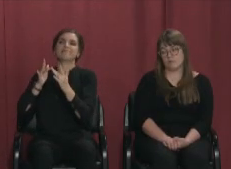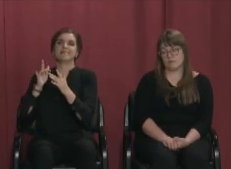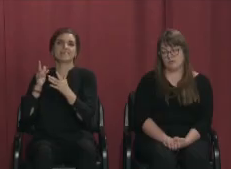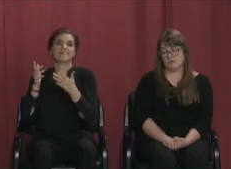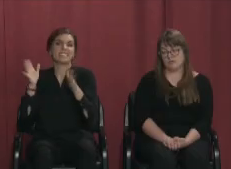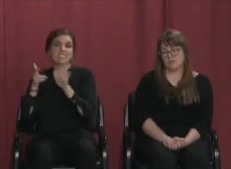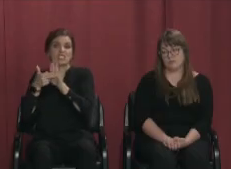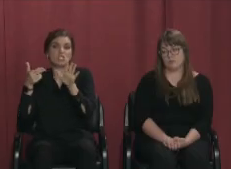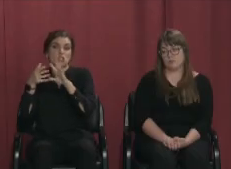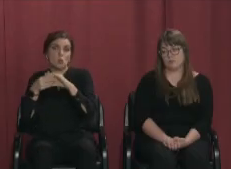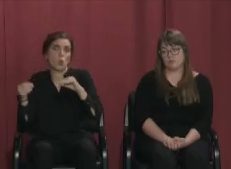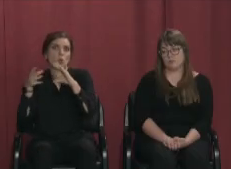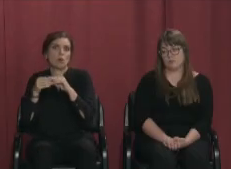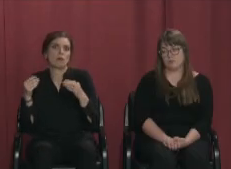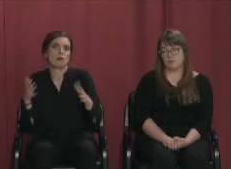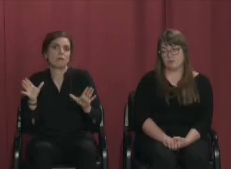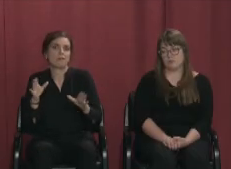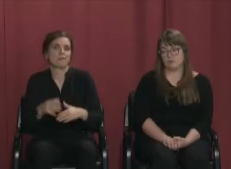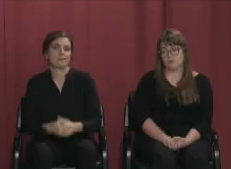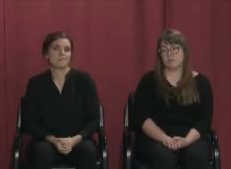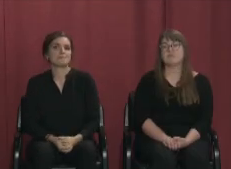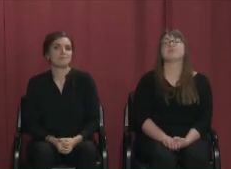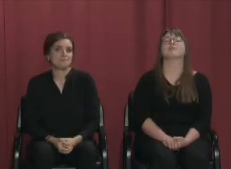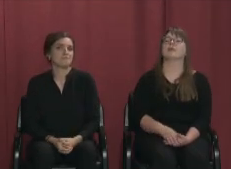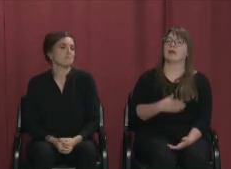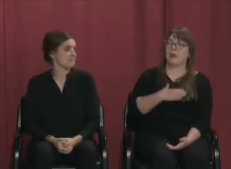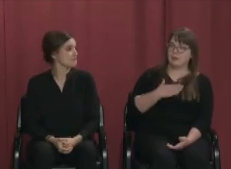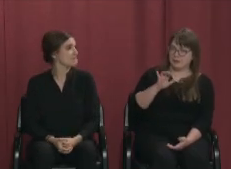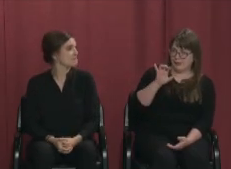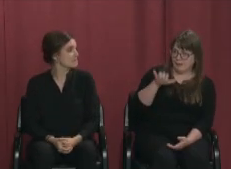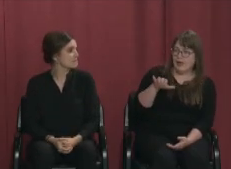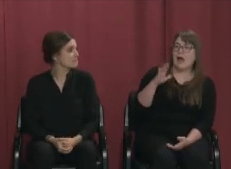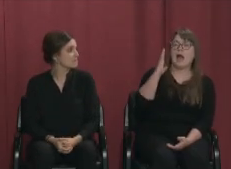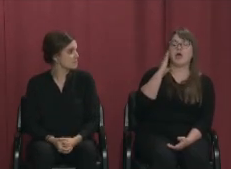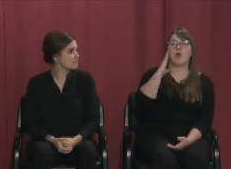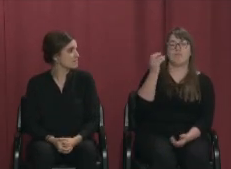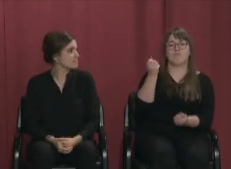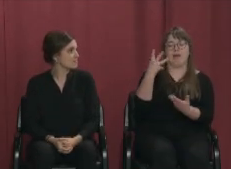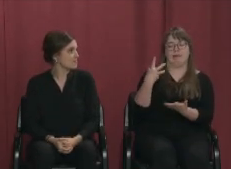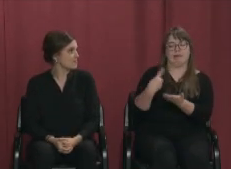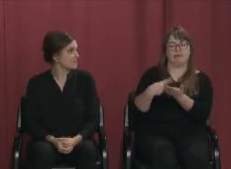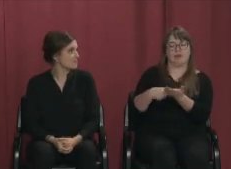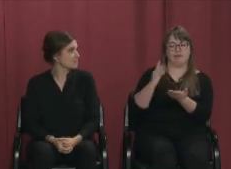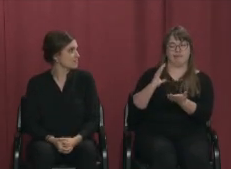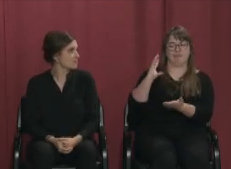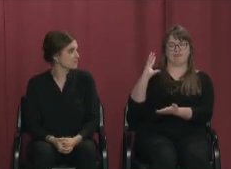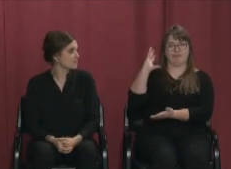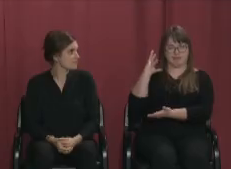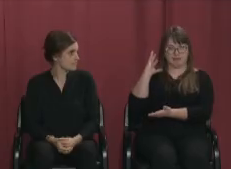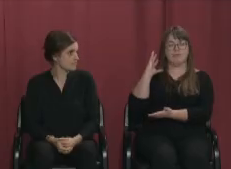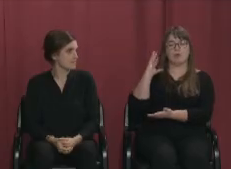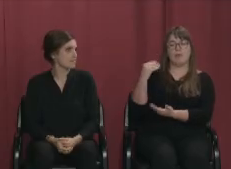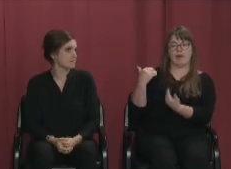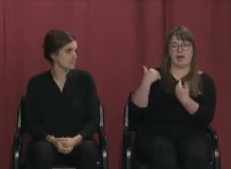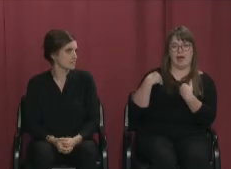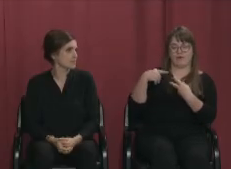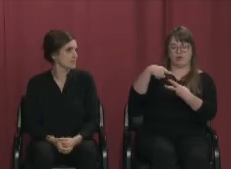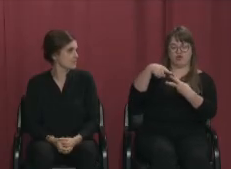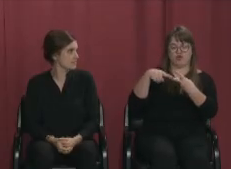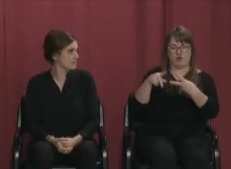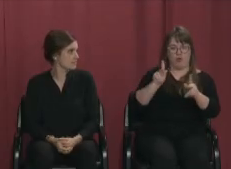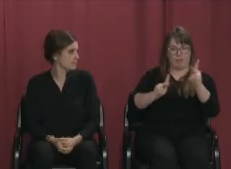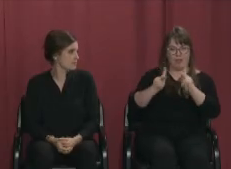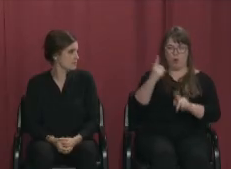Right. Well, I appreciate that. And I know from our past conversations that there are those two people